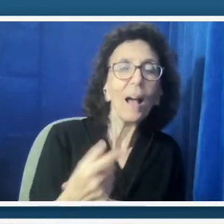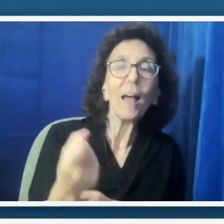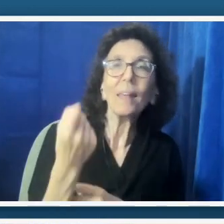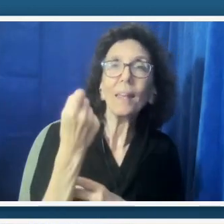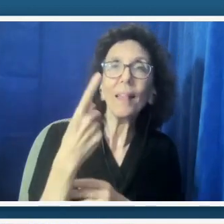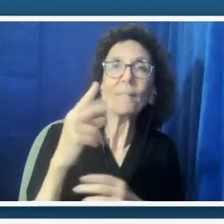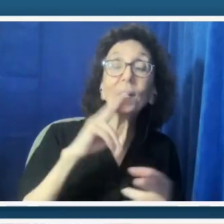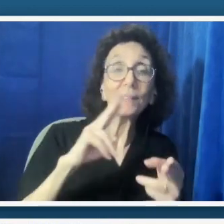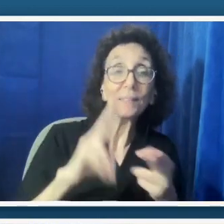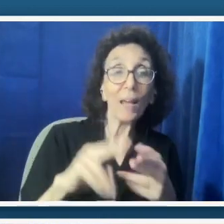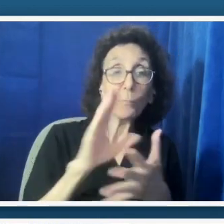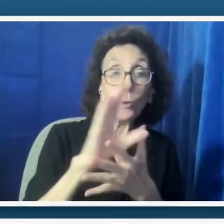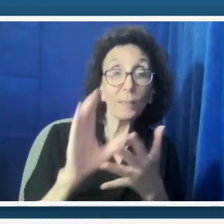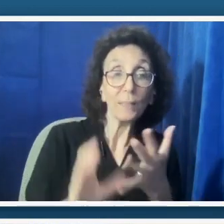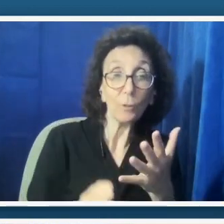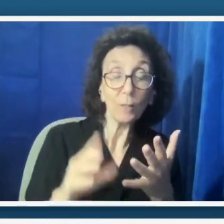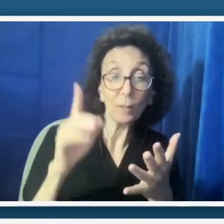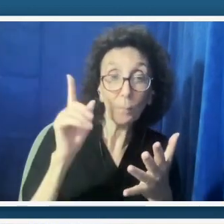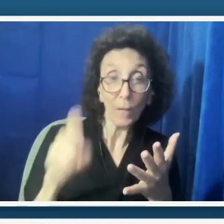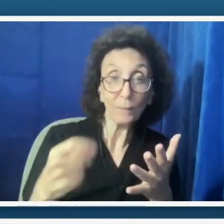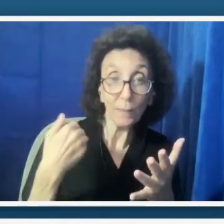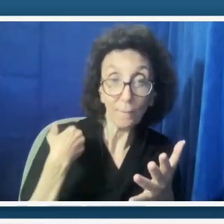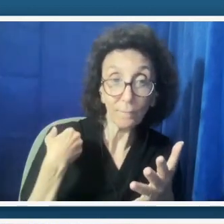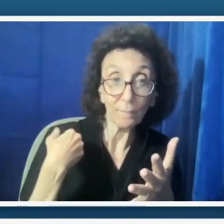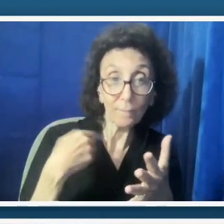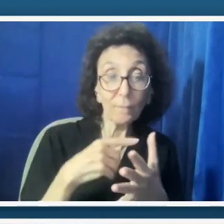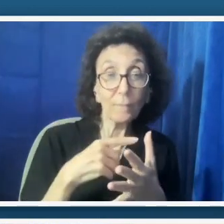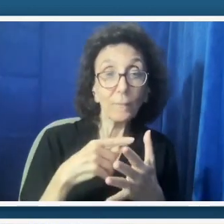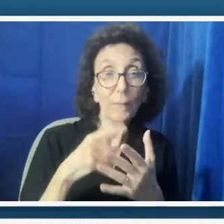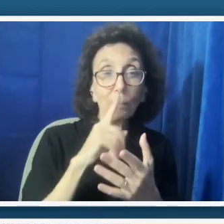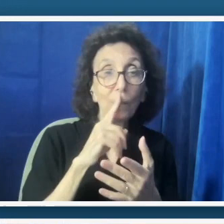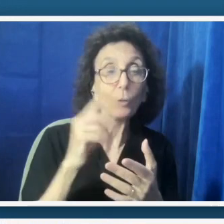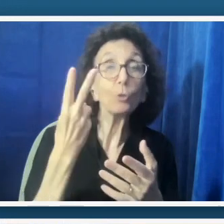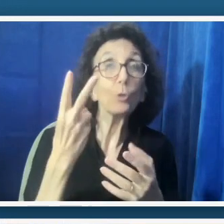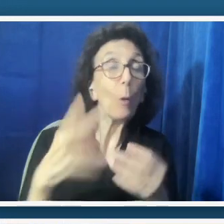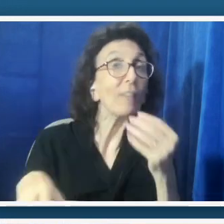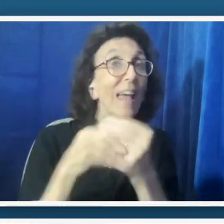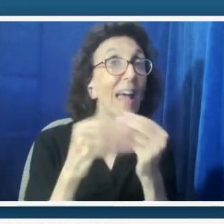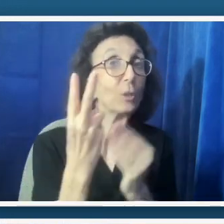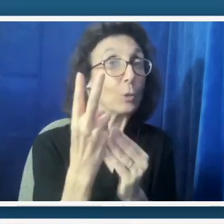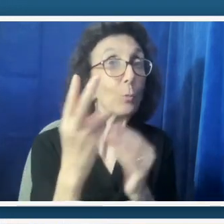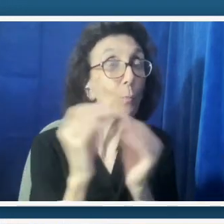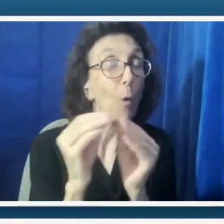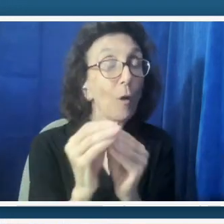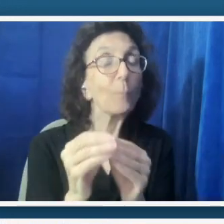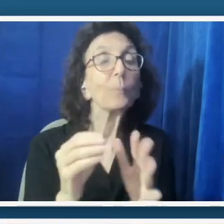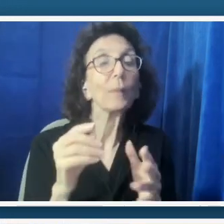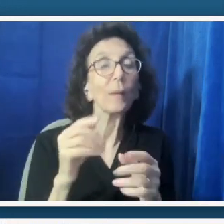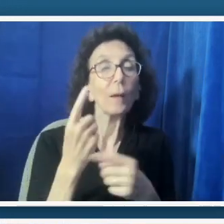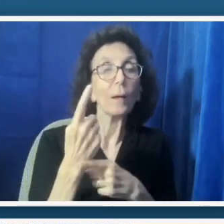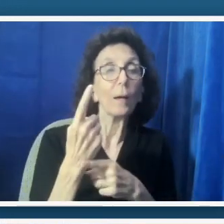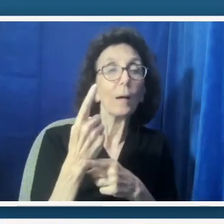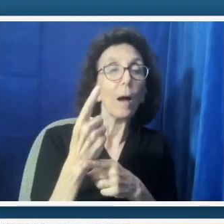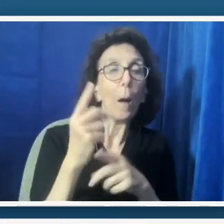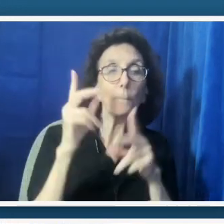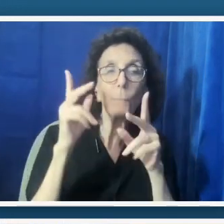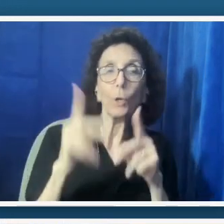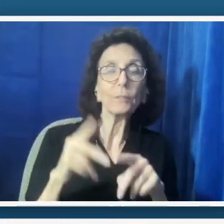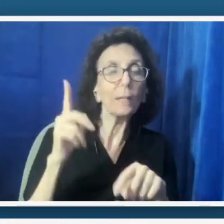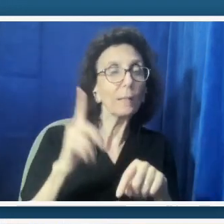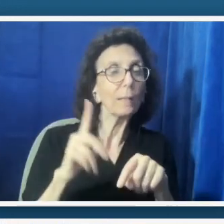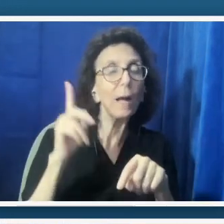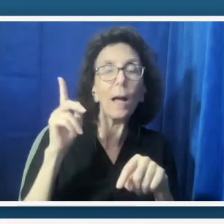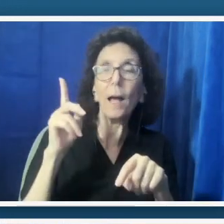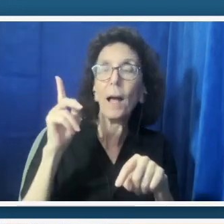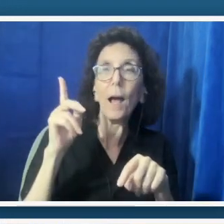mentioned earlier that CSAC must adhere to, 2 more of the 11 are that 1, no person can be featured on a stamp until